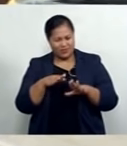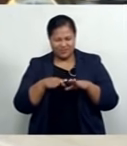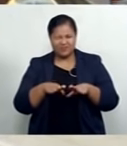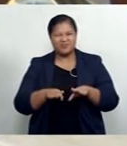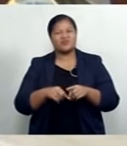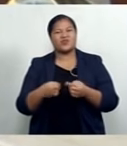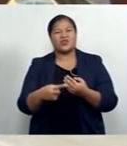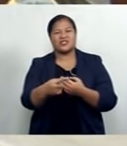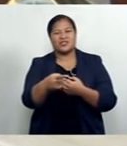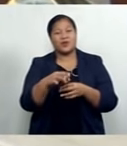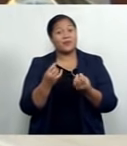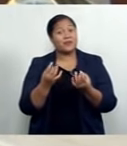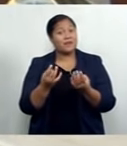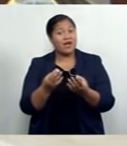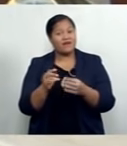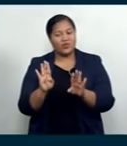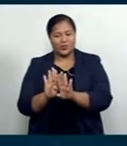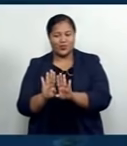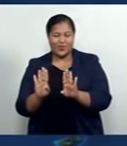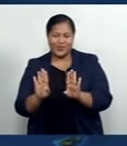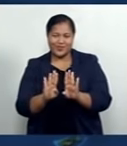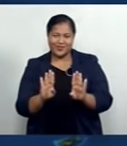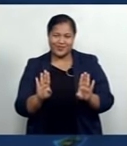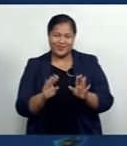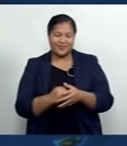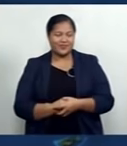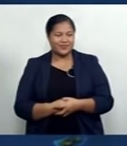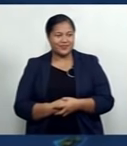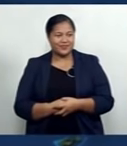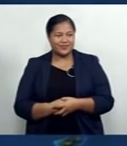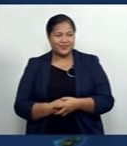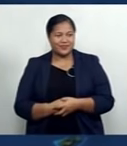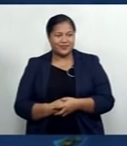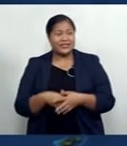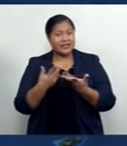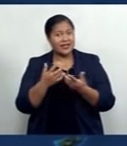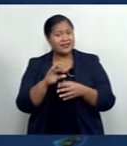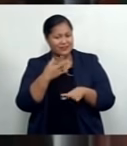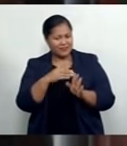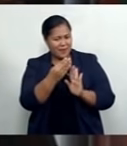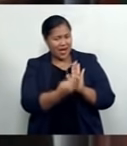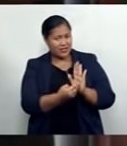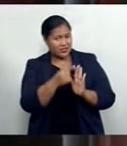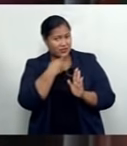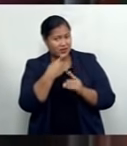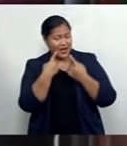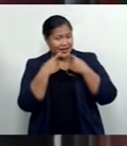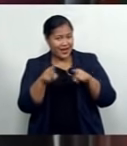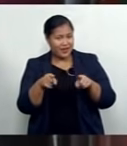and are preparing for the borders to open. Fortunately, the recent budget that was announced